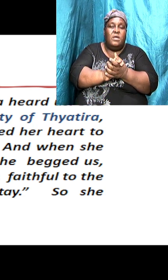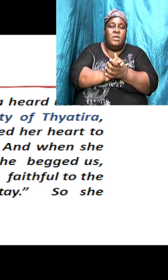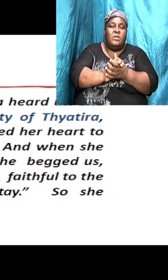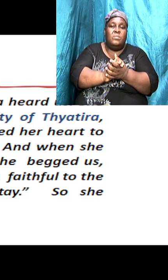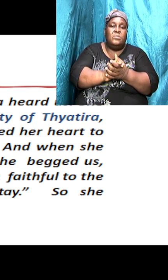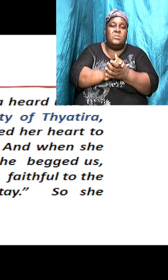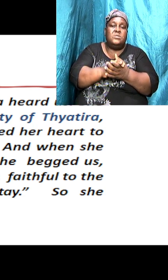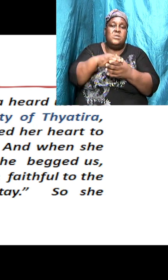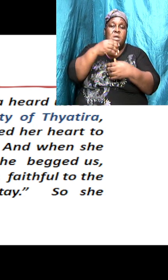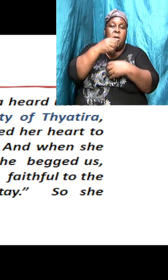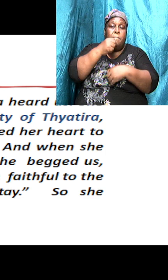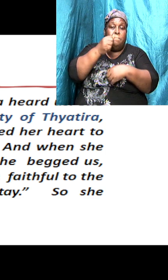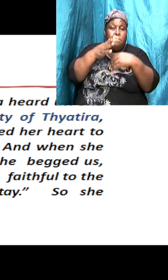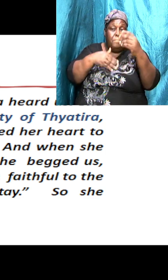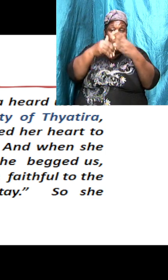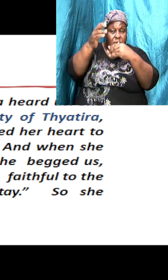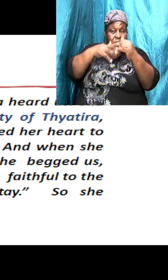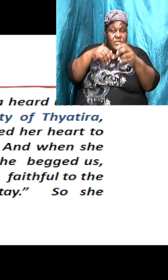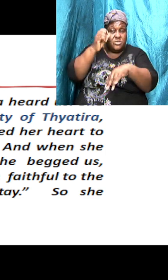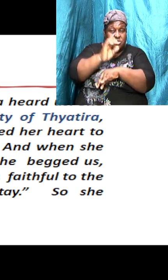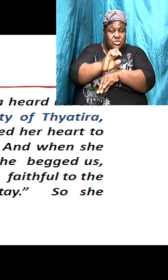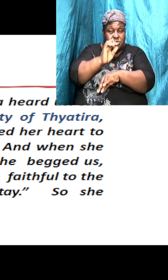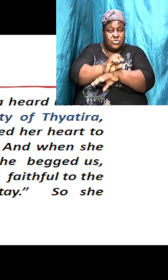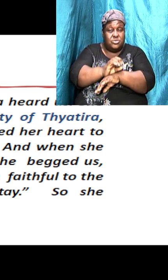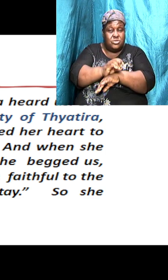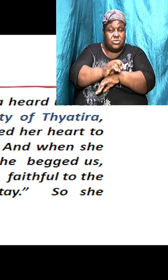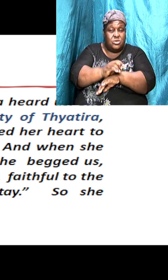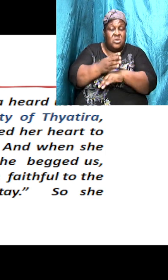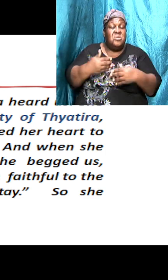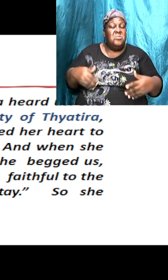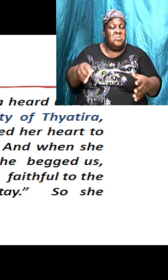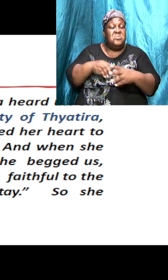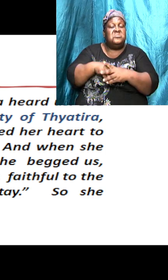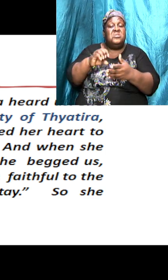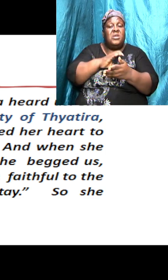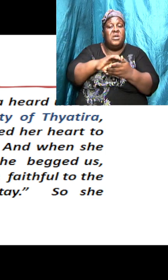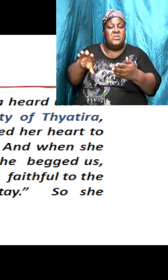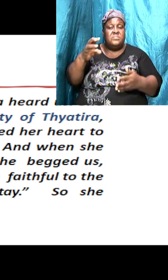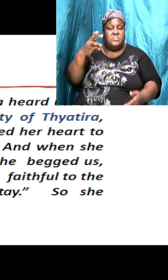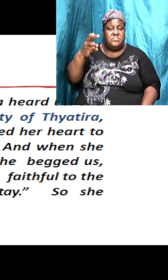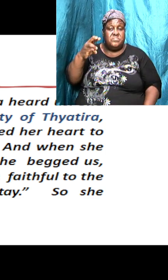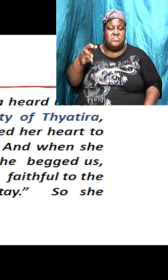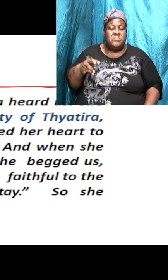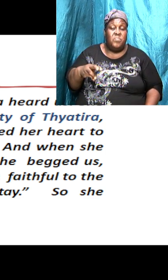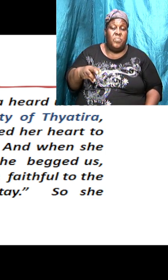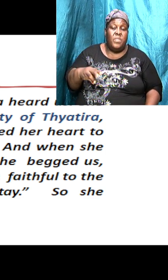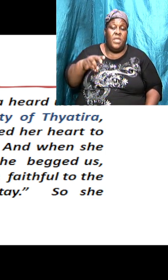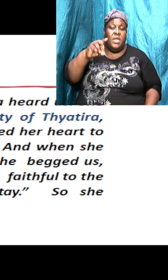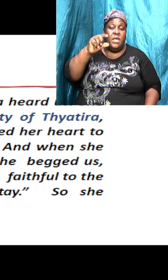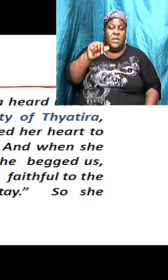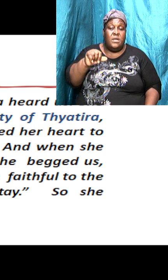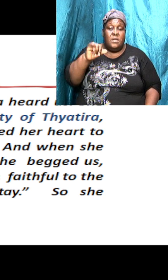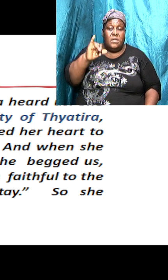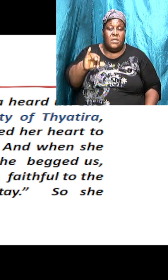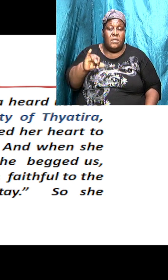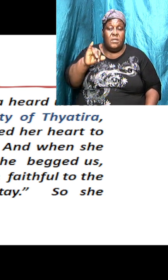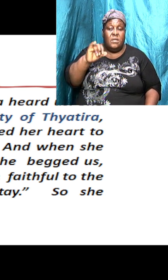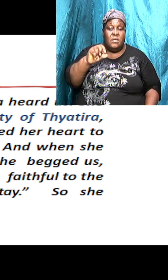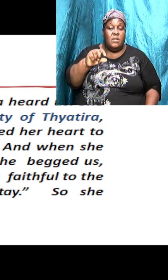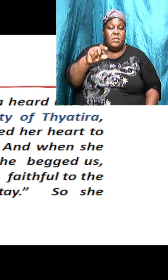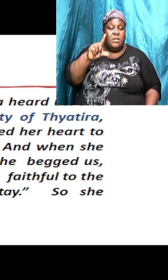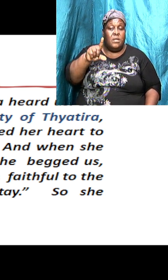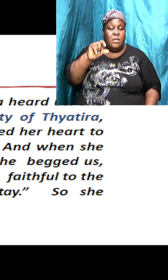of the church in Thyatira. And so here in Acts 16, it says, now a certain woman named Lydia heard us. She was a seller